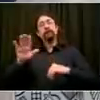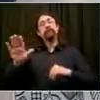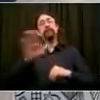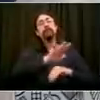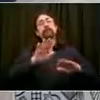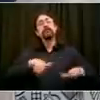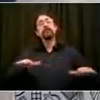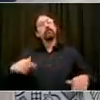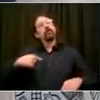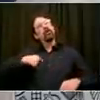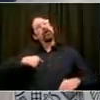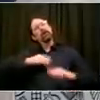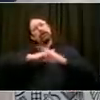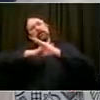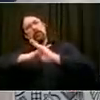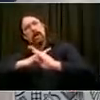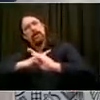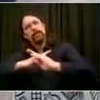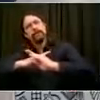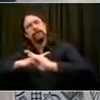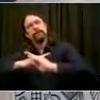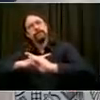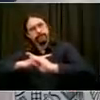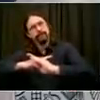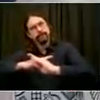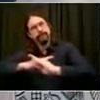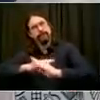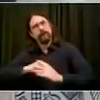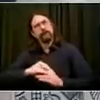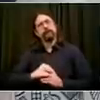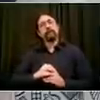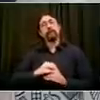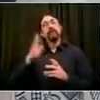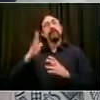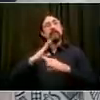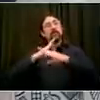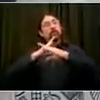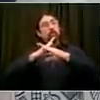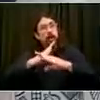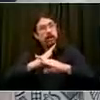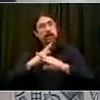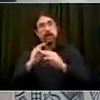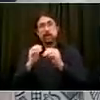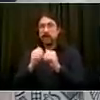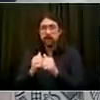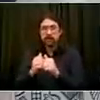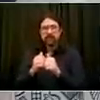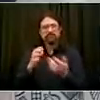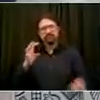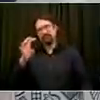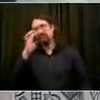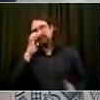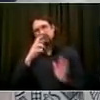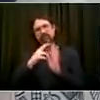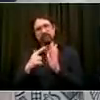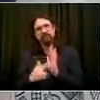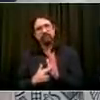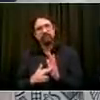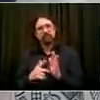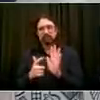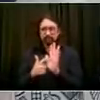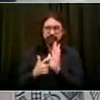and we're going to put a very tough standard on when we would close. We wanted it to be a tough standard. And